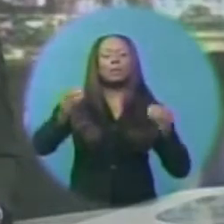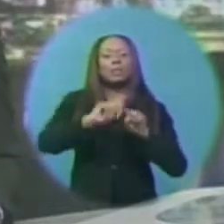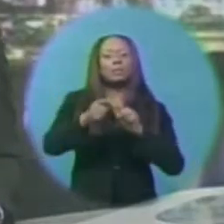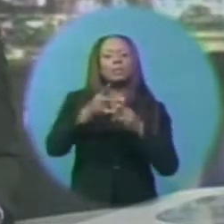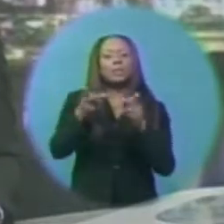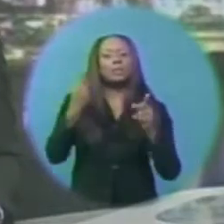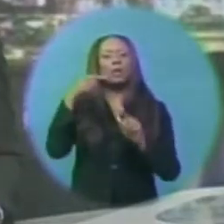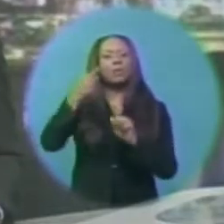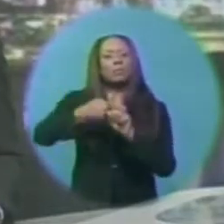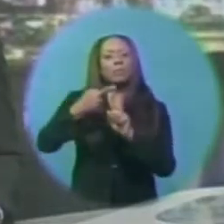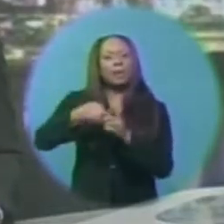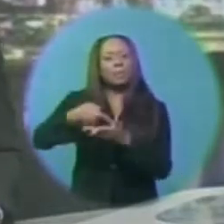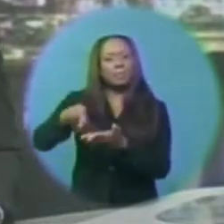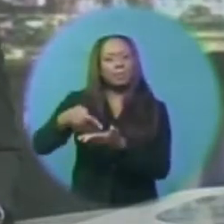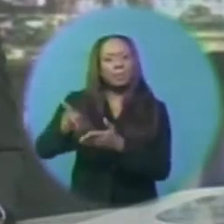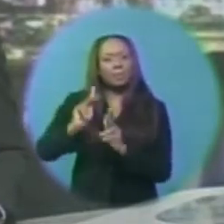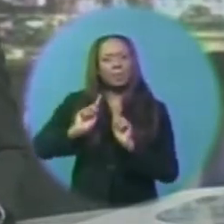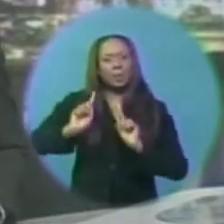paid.